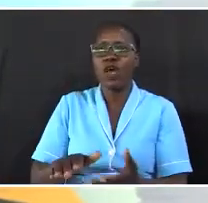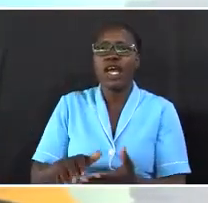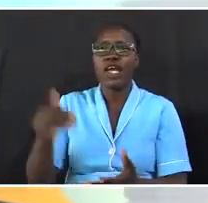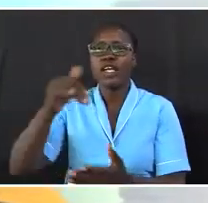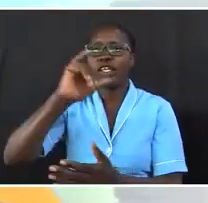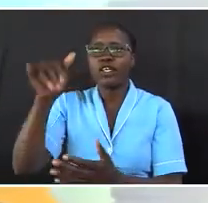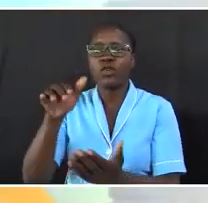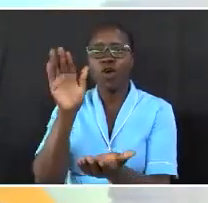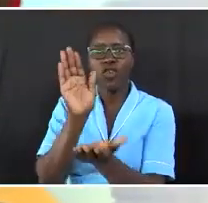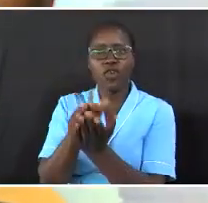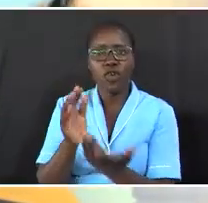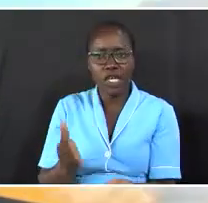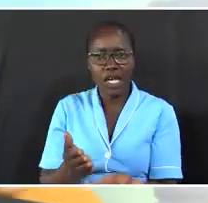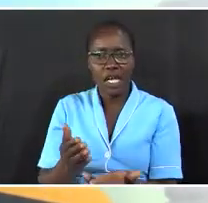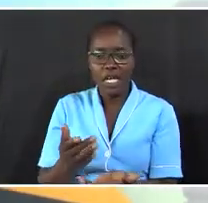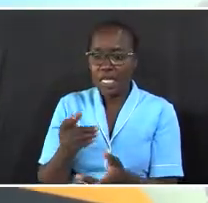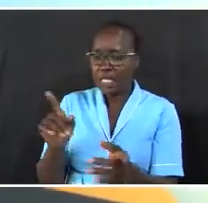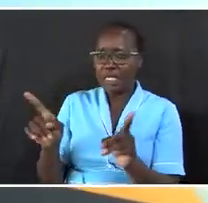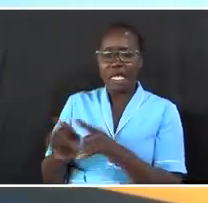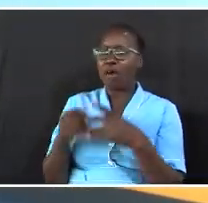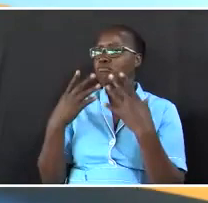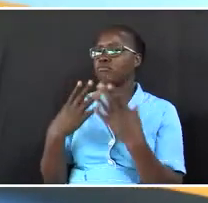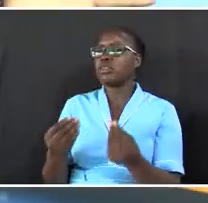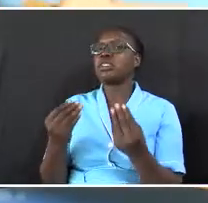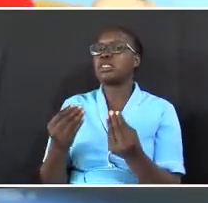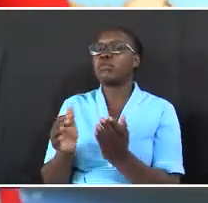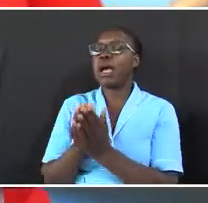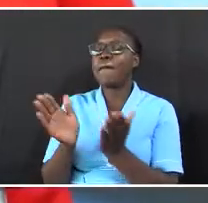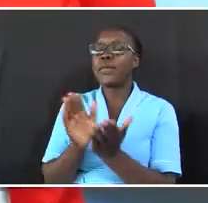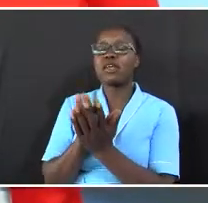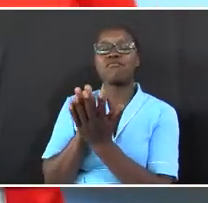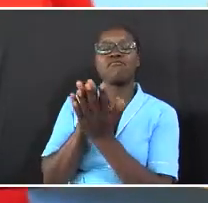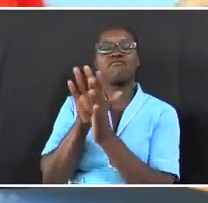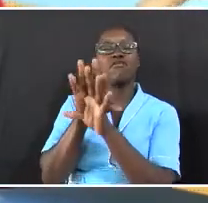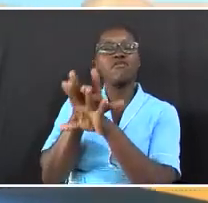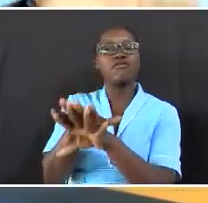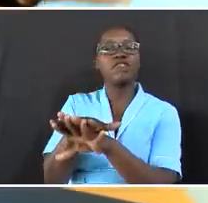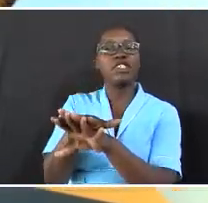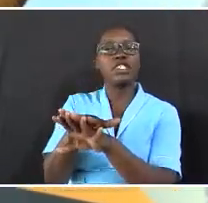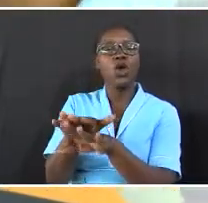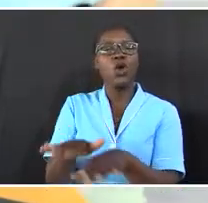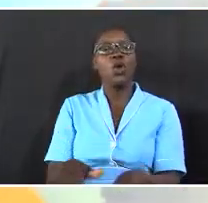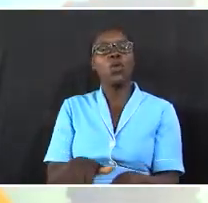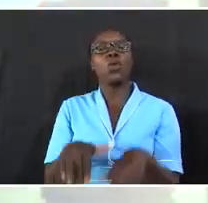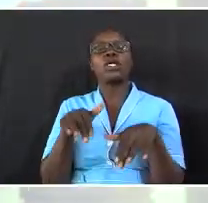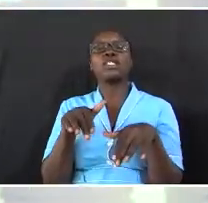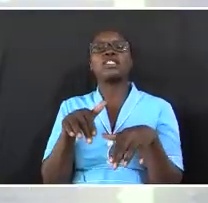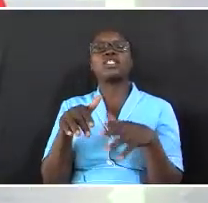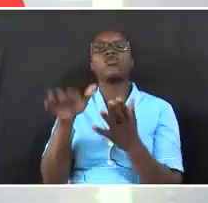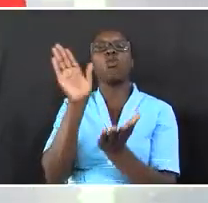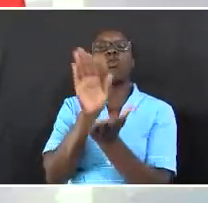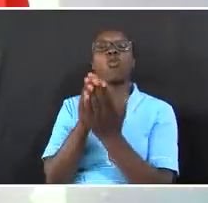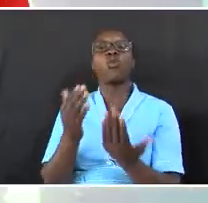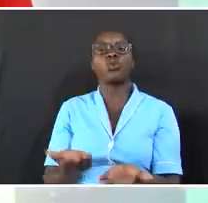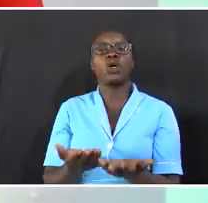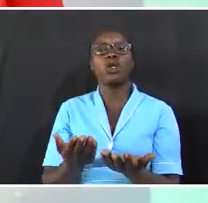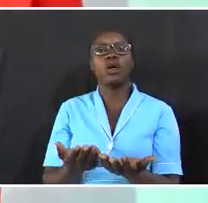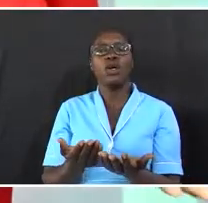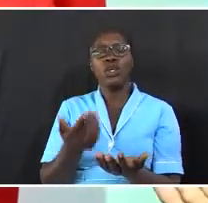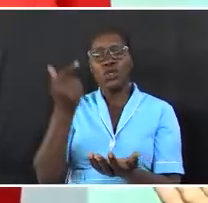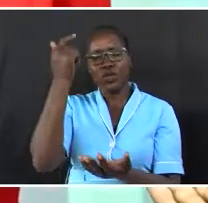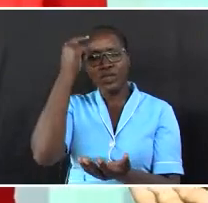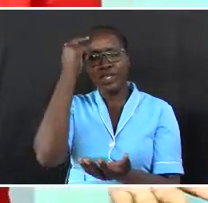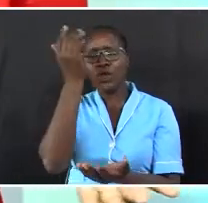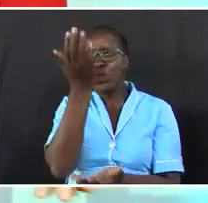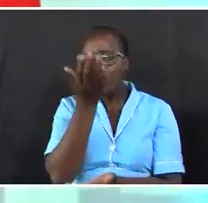Jonah. And just like that, a big fish is waiting to swallow the man. You will start thinking that is witchcraft, isn't